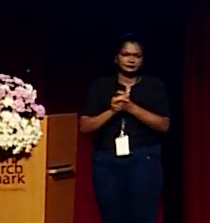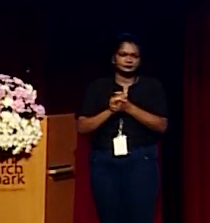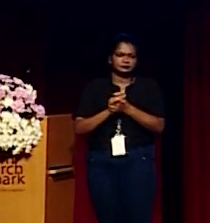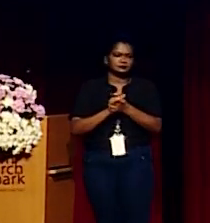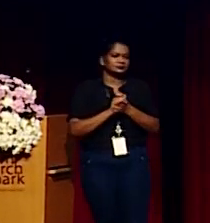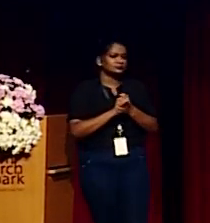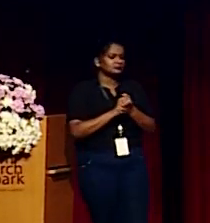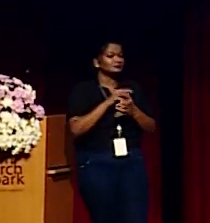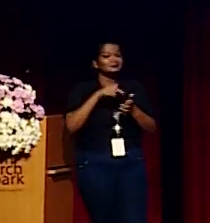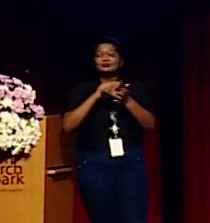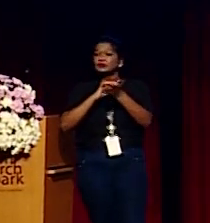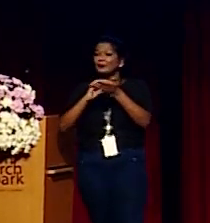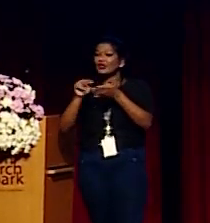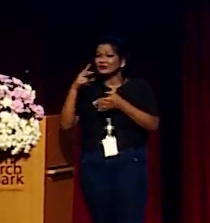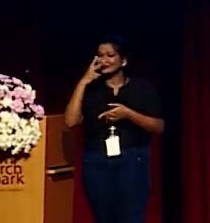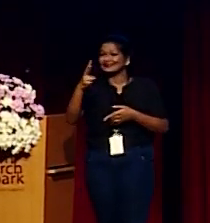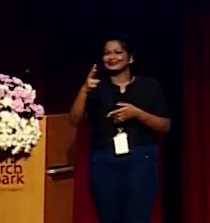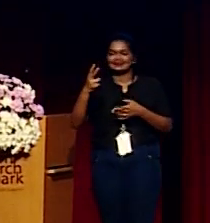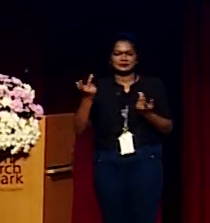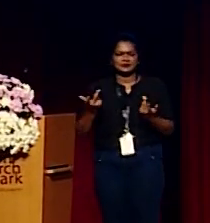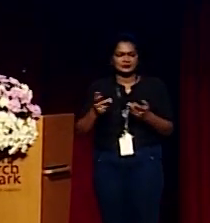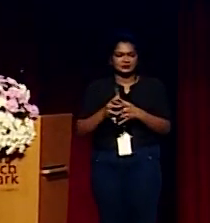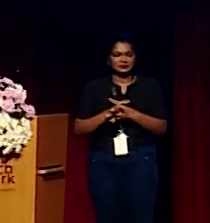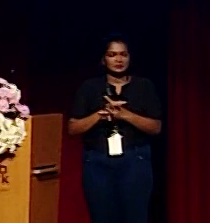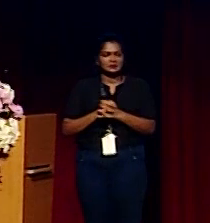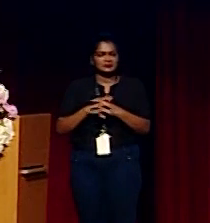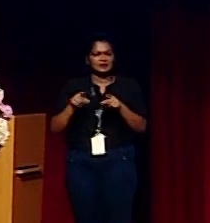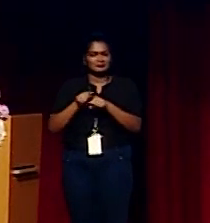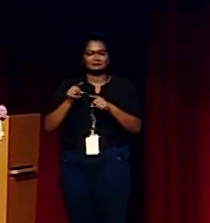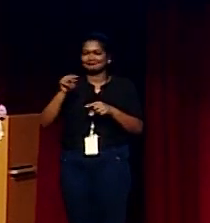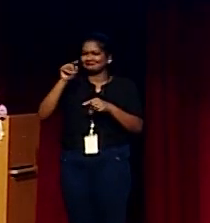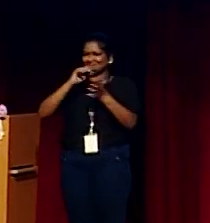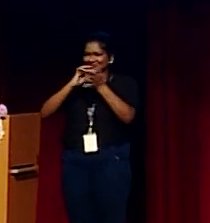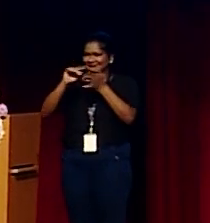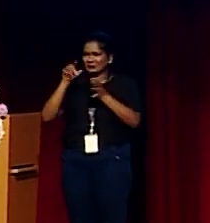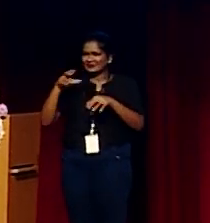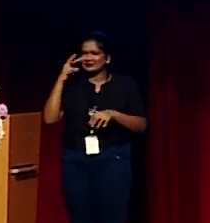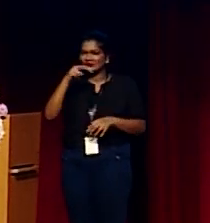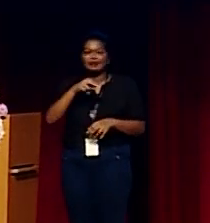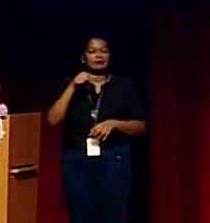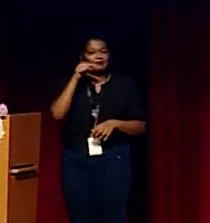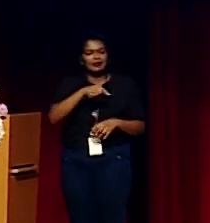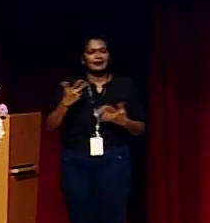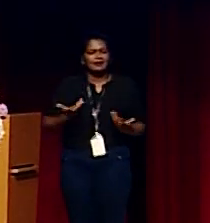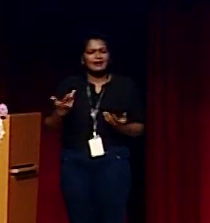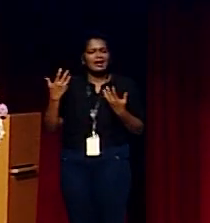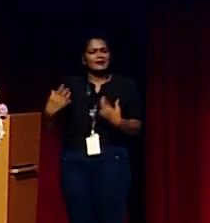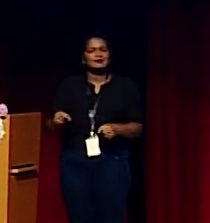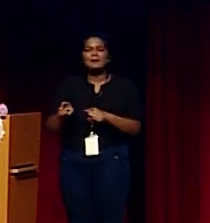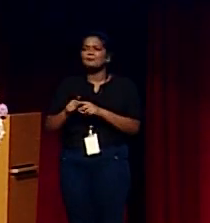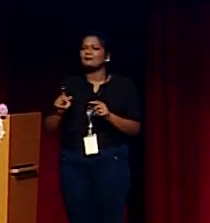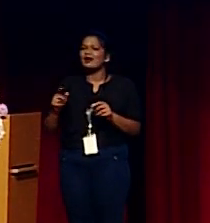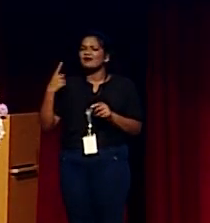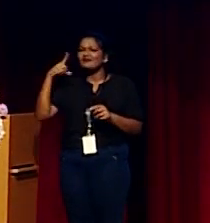but the Braille you can see here is 8-dot Braille. What does that have as an